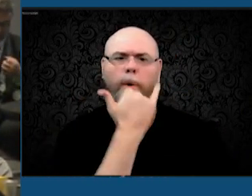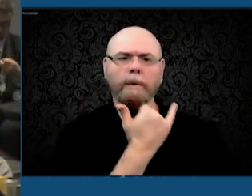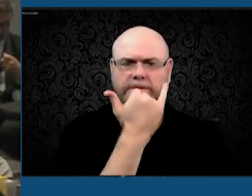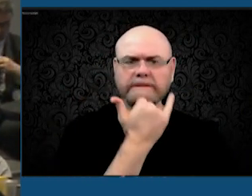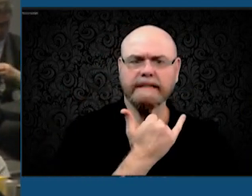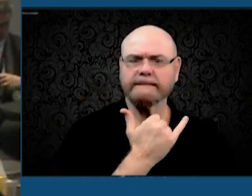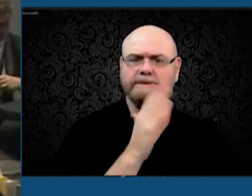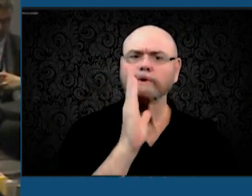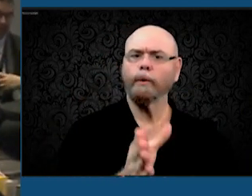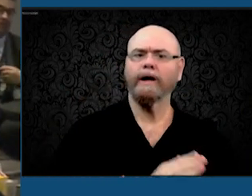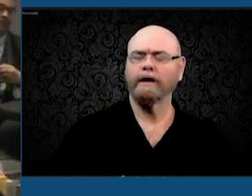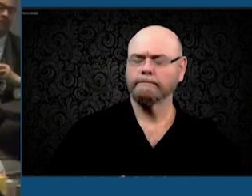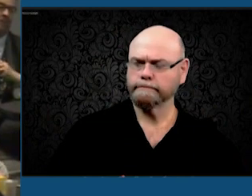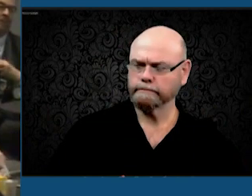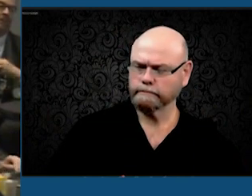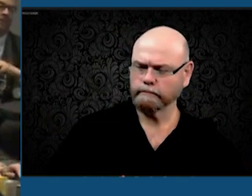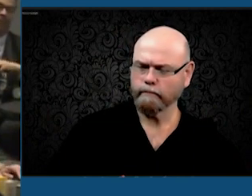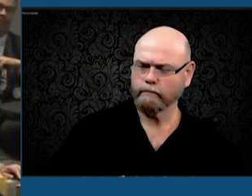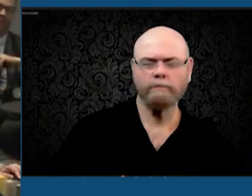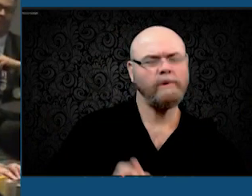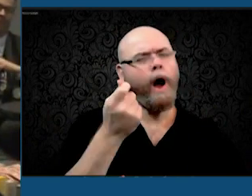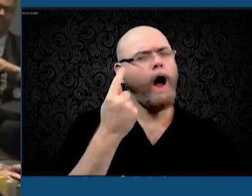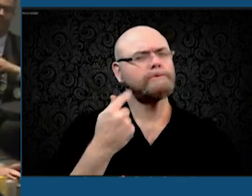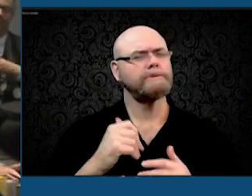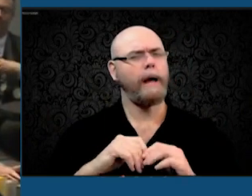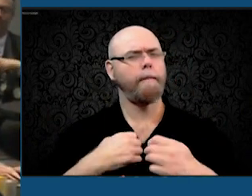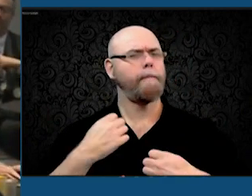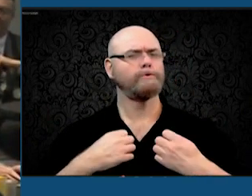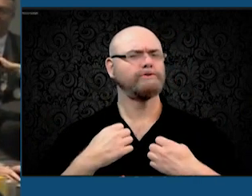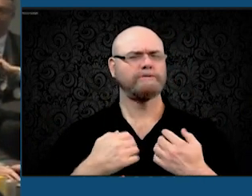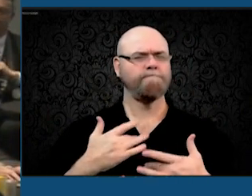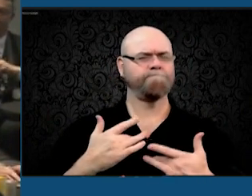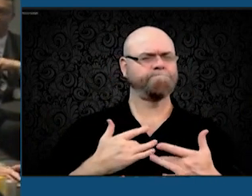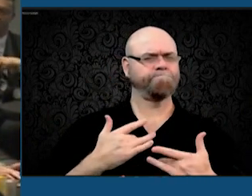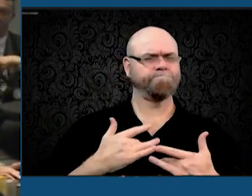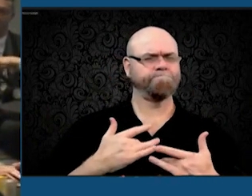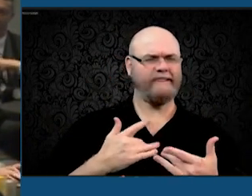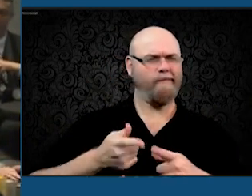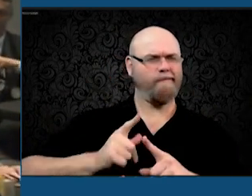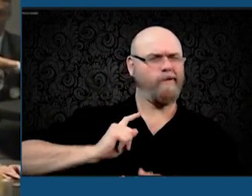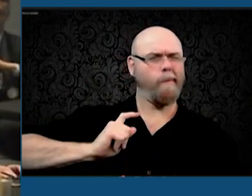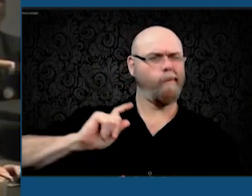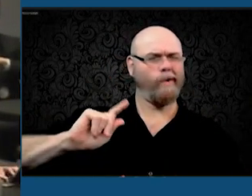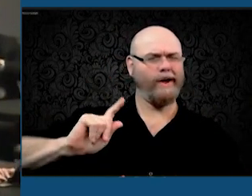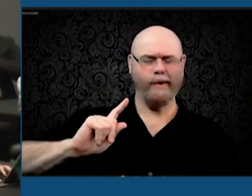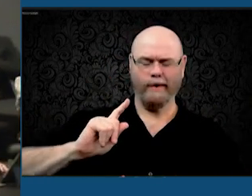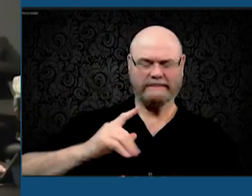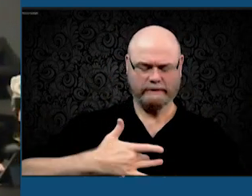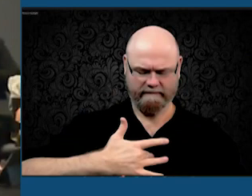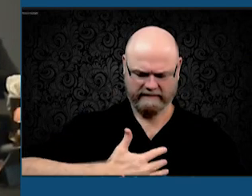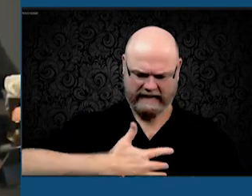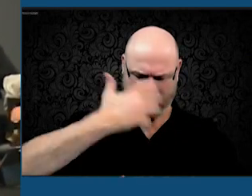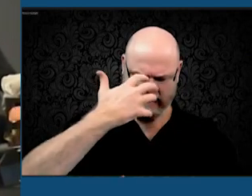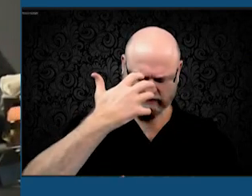Understanding emotions. Where are these feelings coming from? Why do I feel angry versus disappointed?